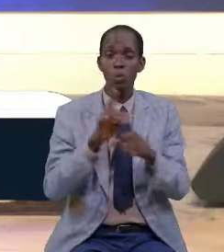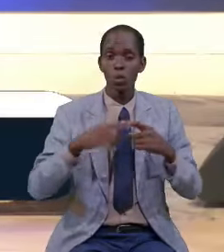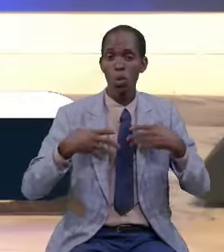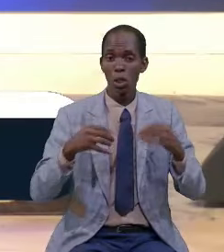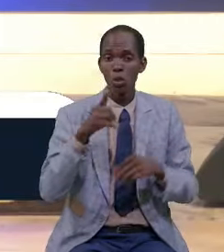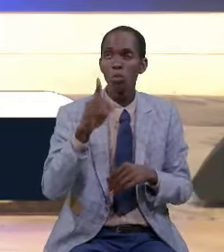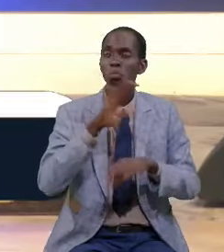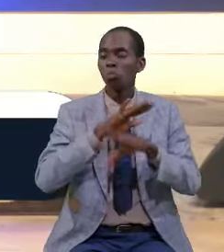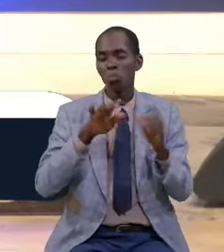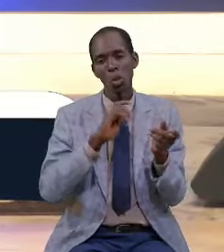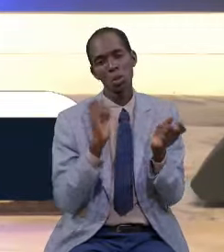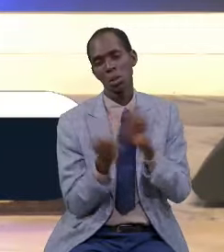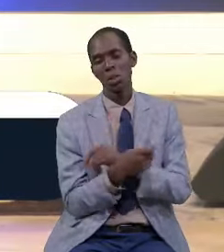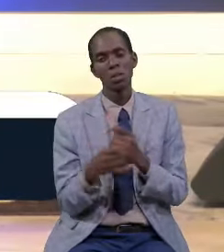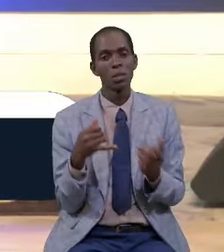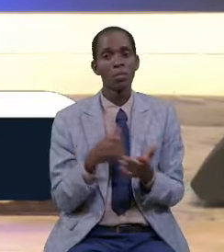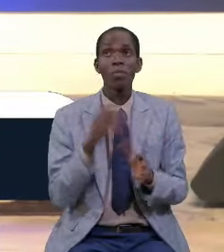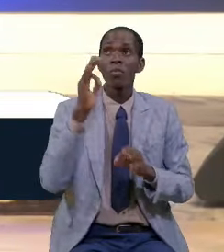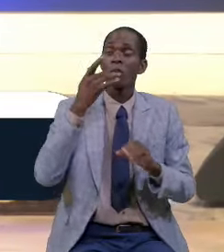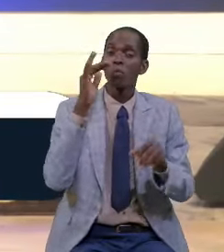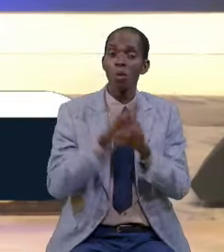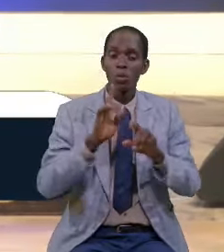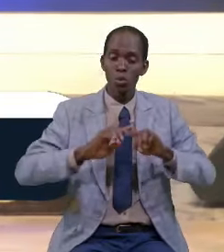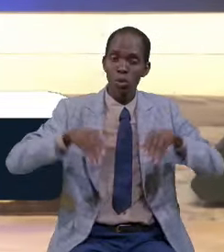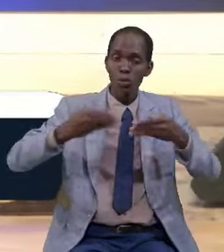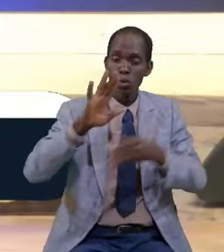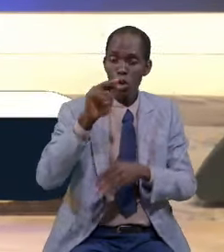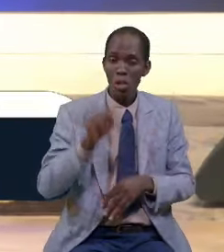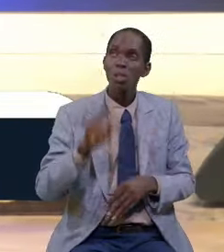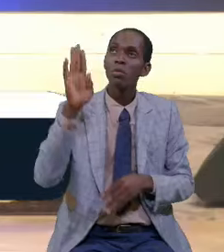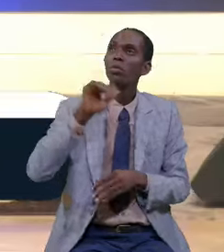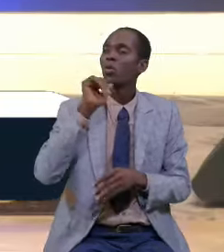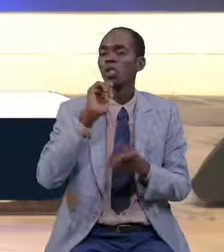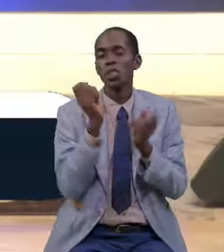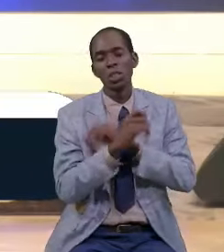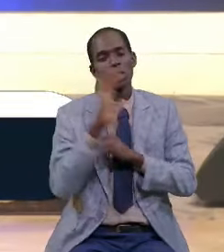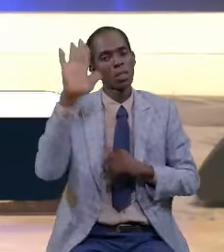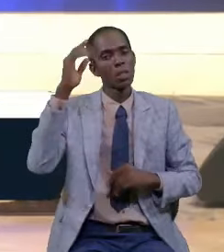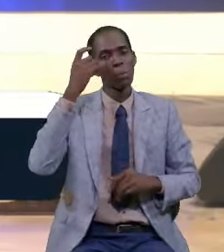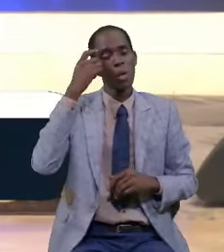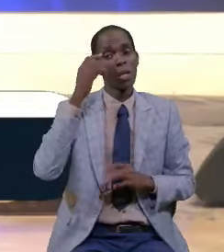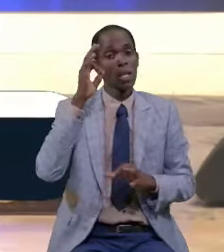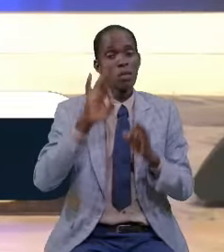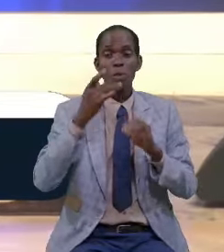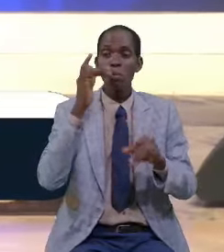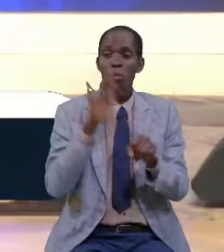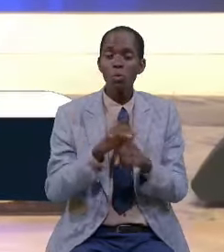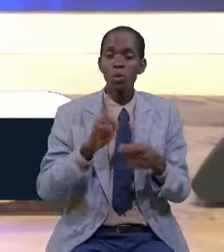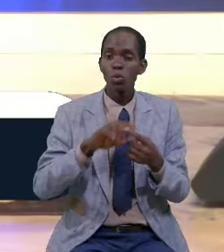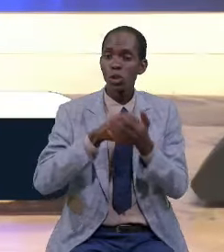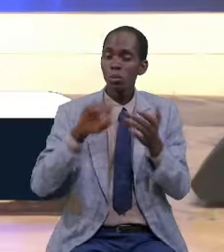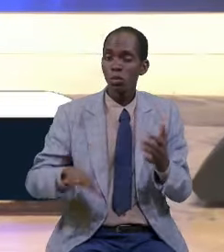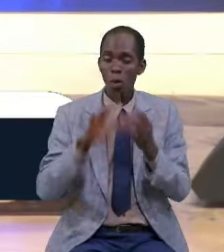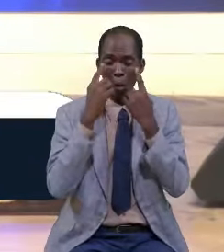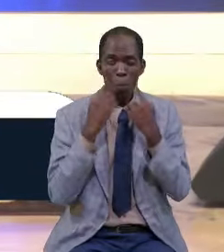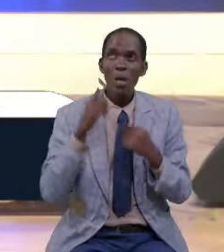he says he will supply all your need, he will not change his mind. If he says he's going to wipe your tears away, he will not change